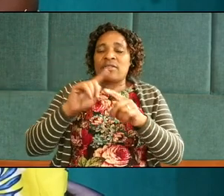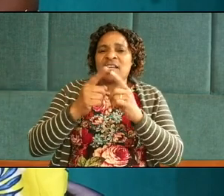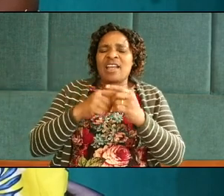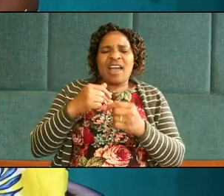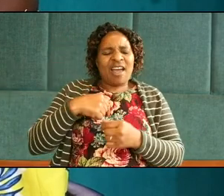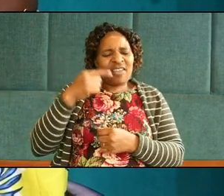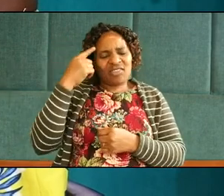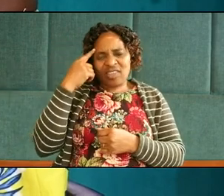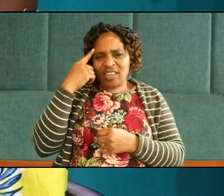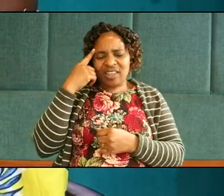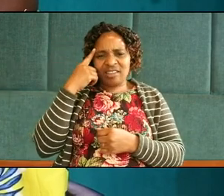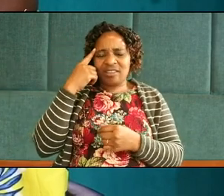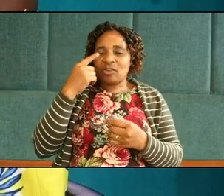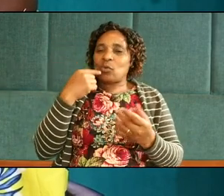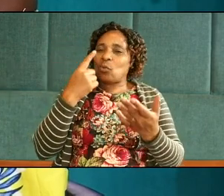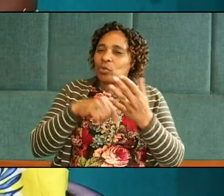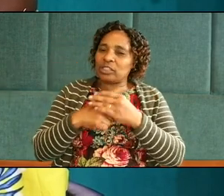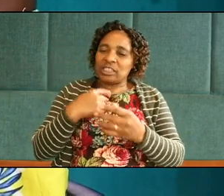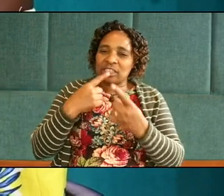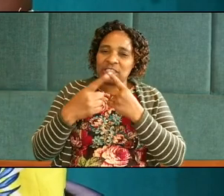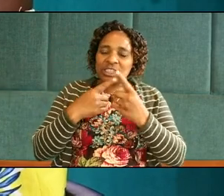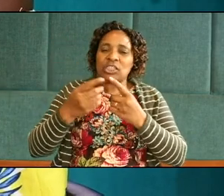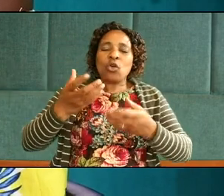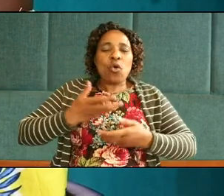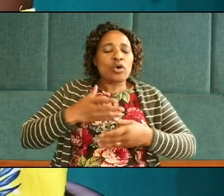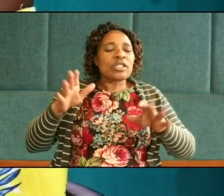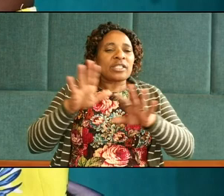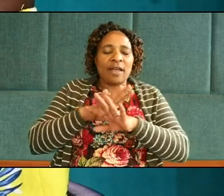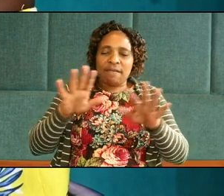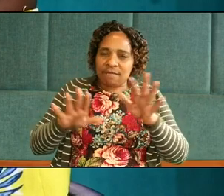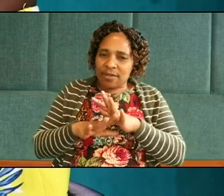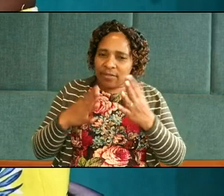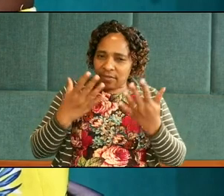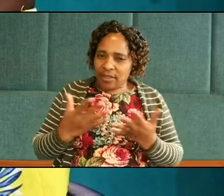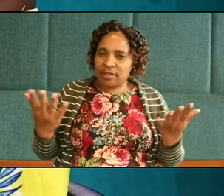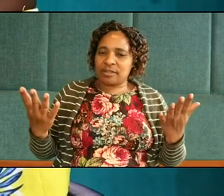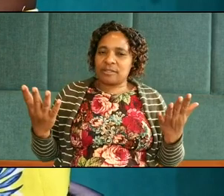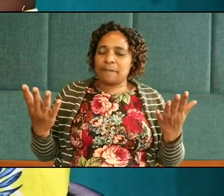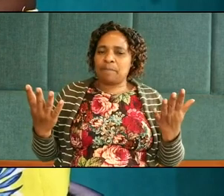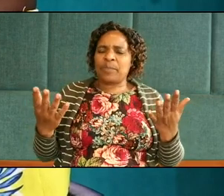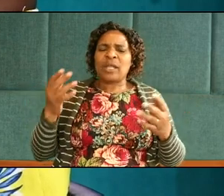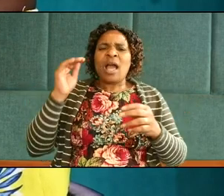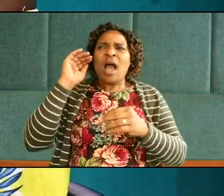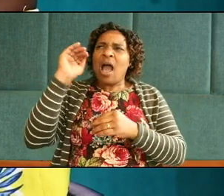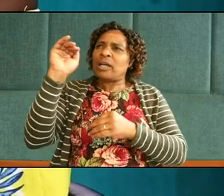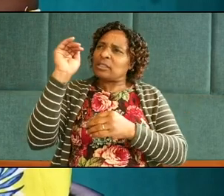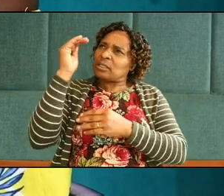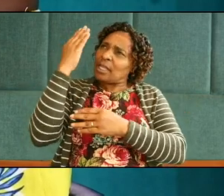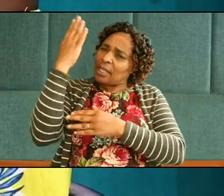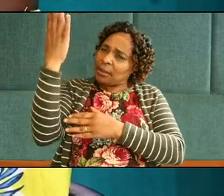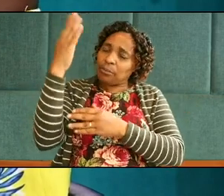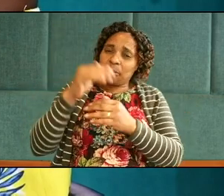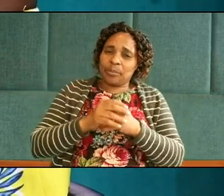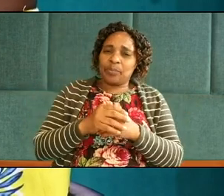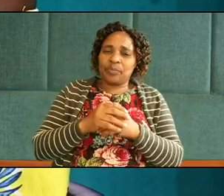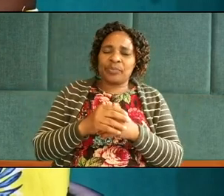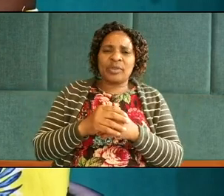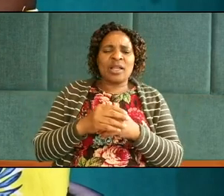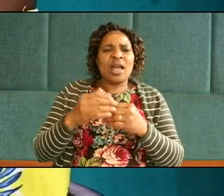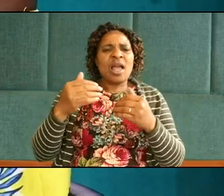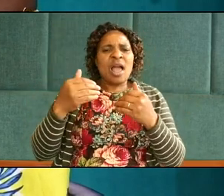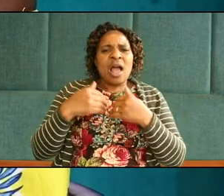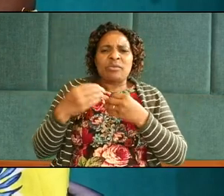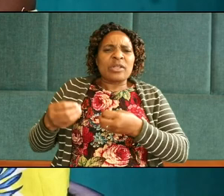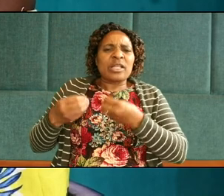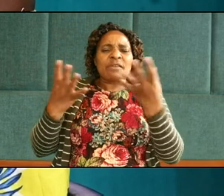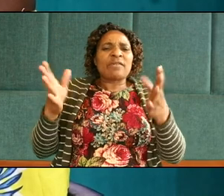this just goes to say that He owns everything. And even when we ask of Him, He has not